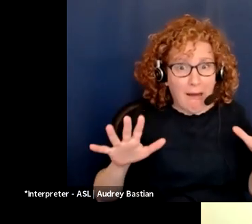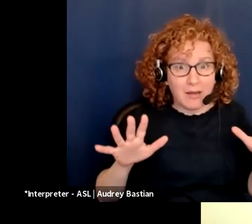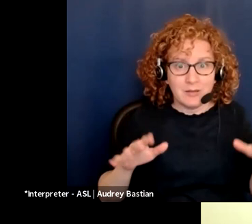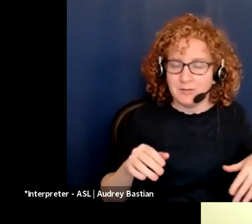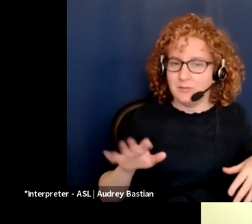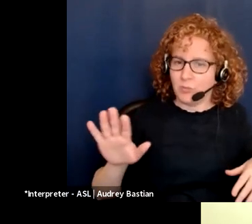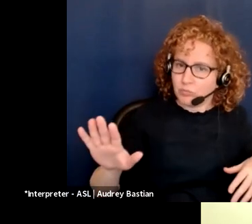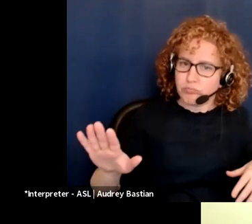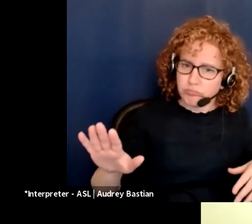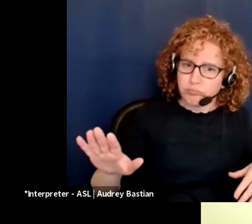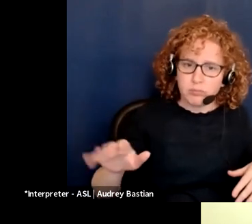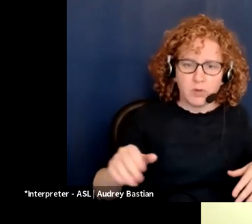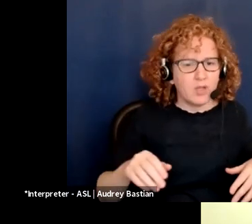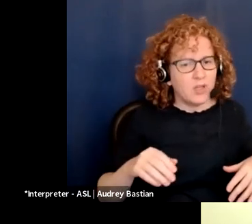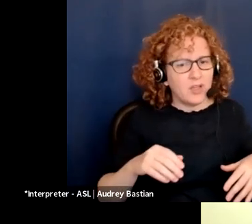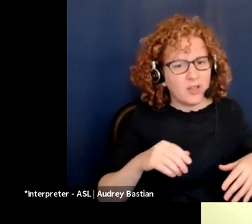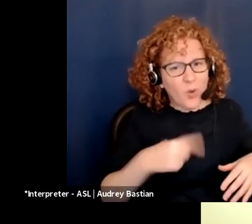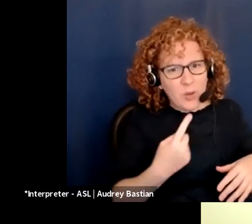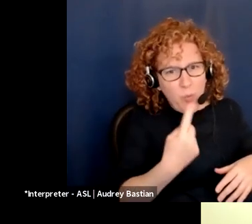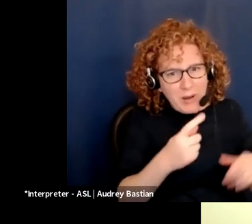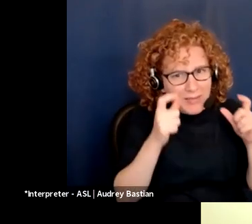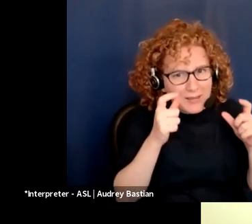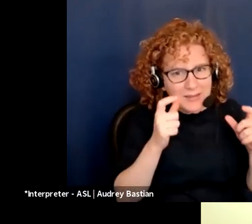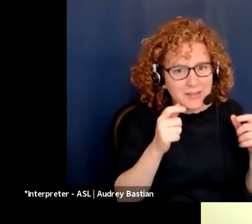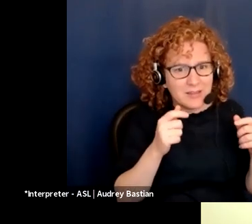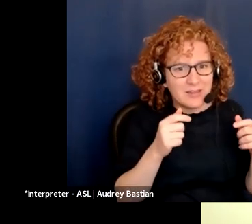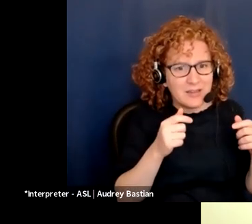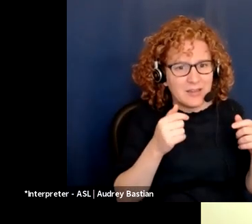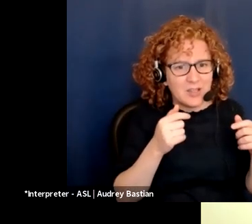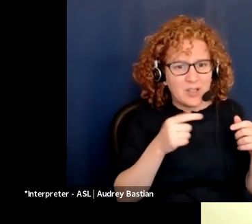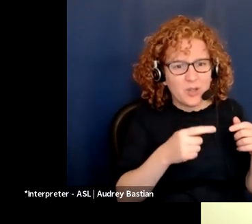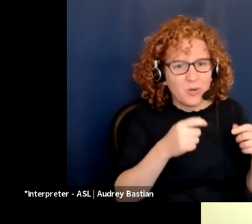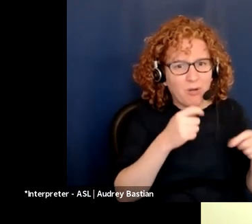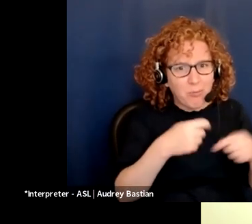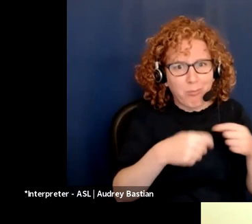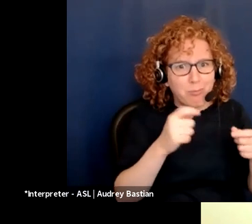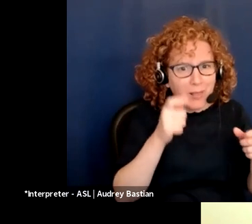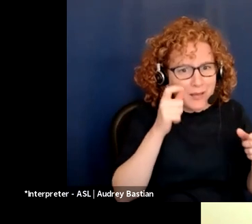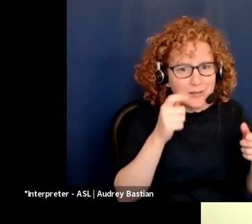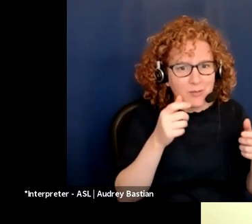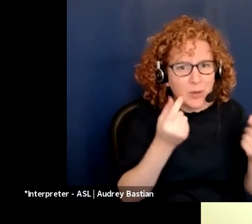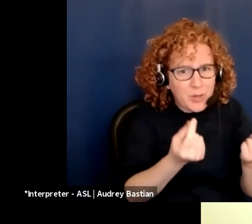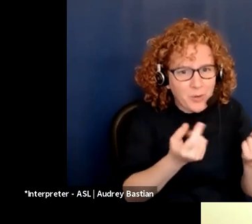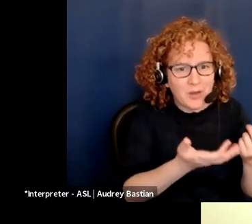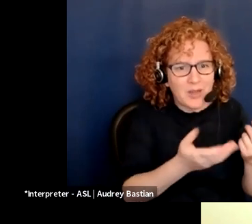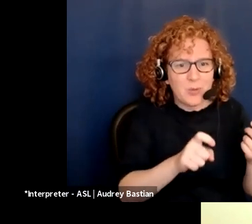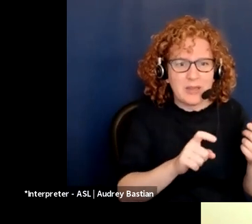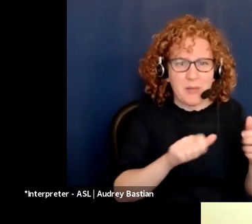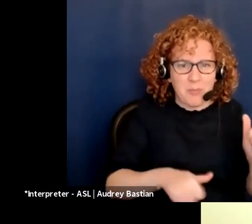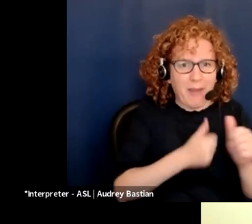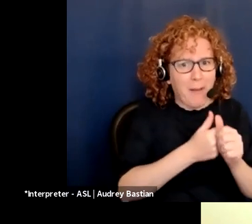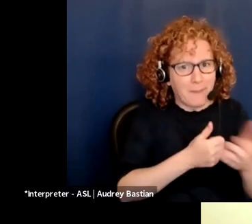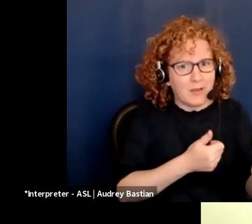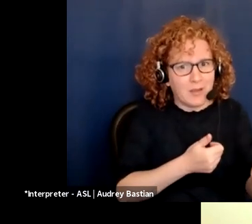college. She's like, what are you going to do? You only want to pay glasses. You need to go to the glasses store and get your back in there now. You need to make sure you get on time so you can go.